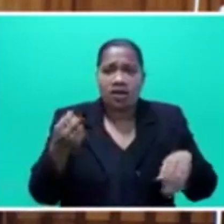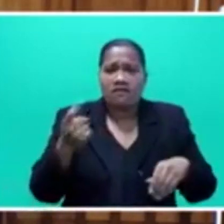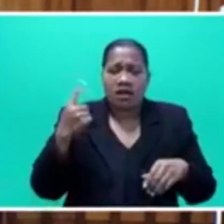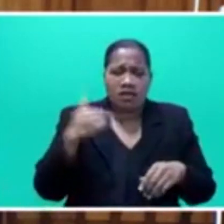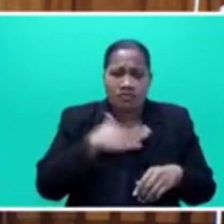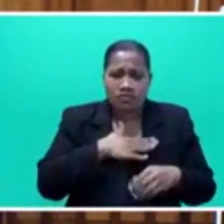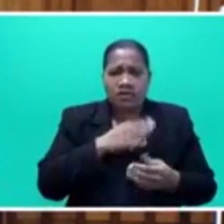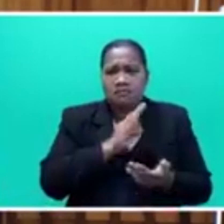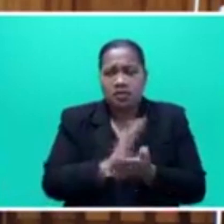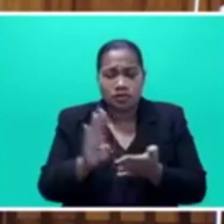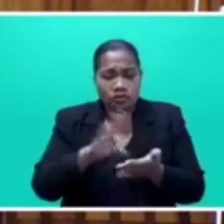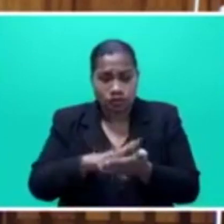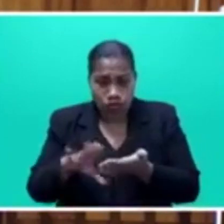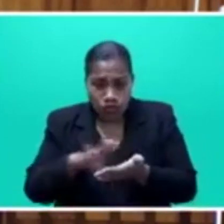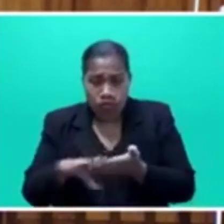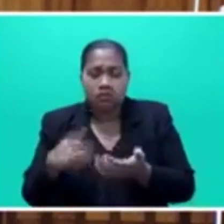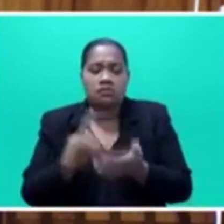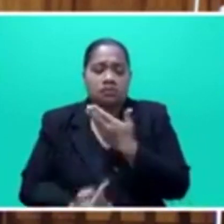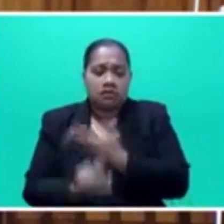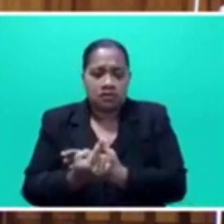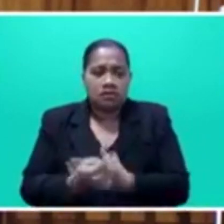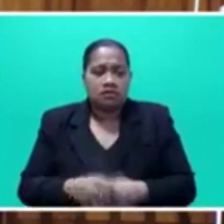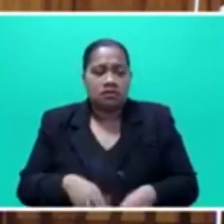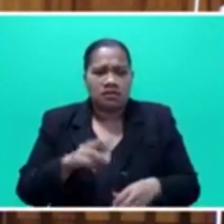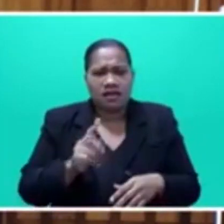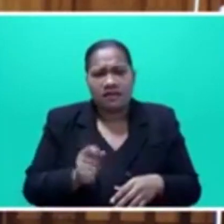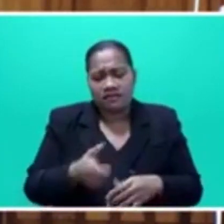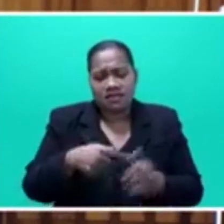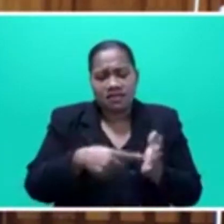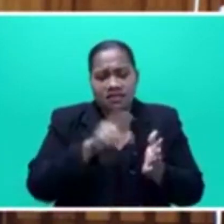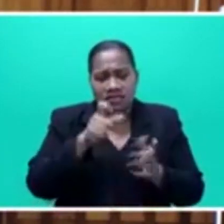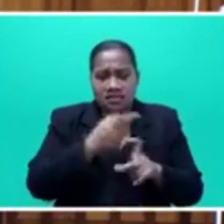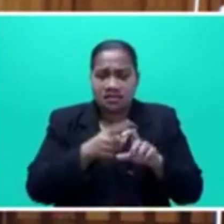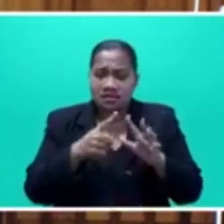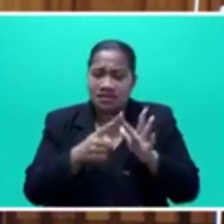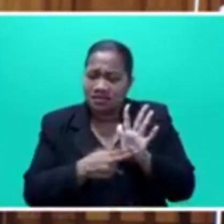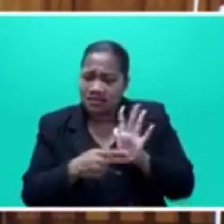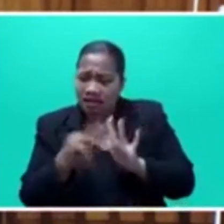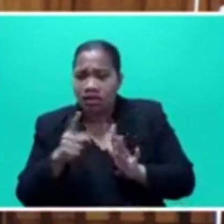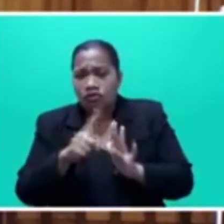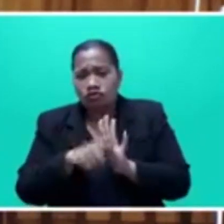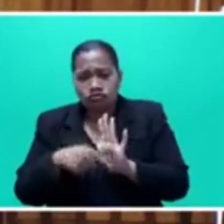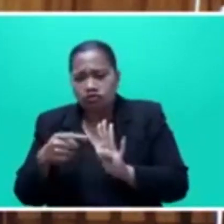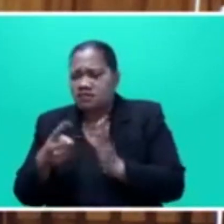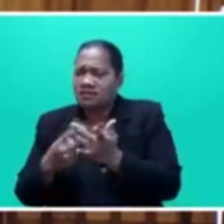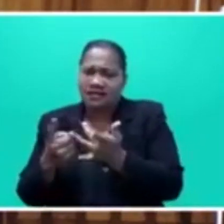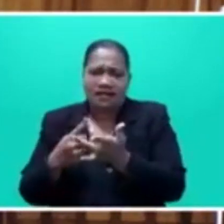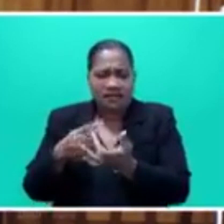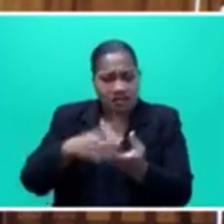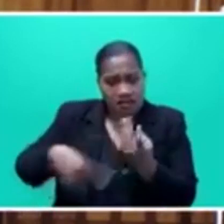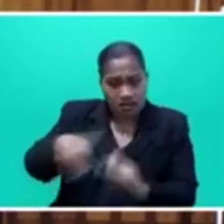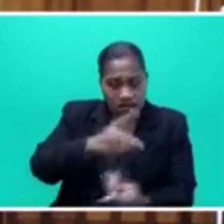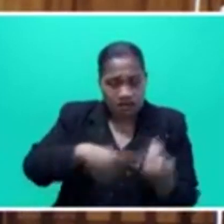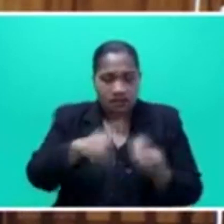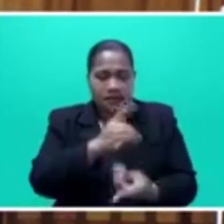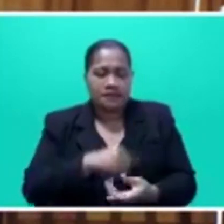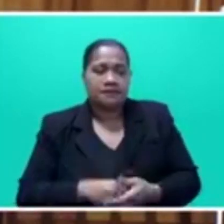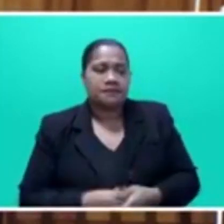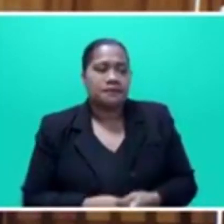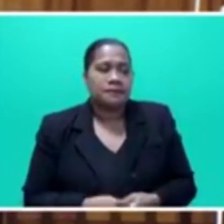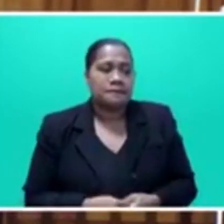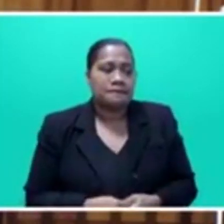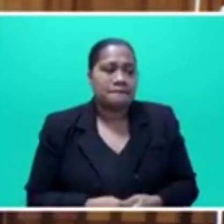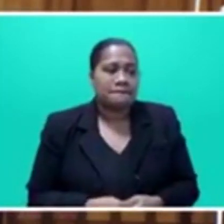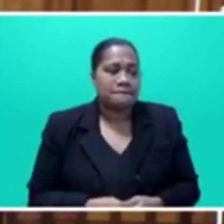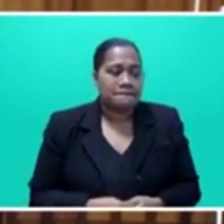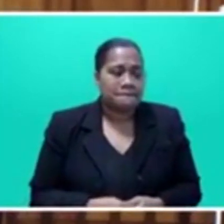on reconstruction works required after TC Kenny, Josie and many other disasters. These disasters are not cheap, Mr. Speaker, sir, in particular to